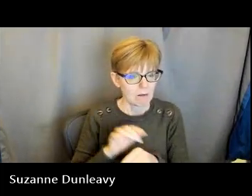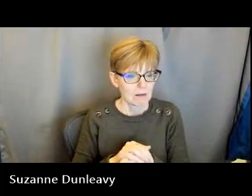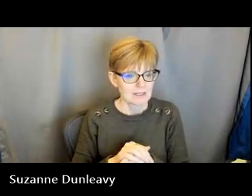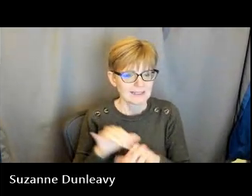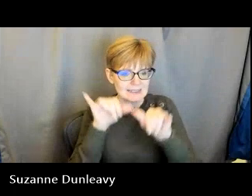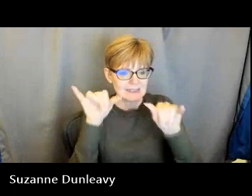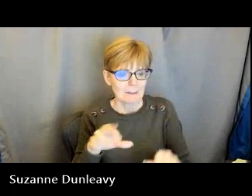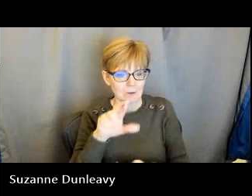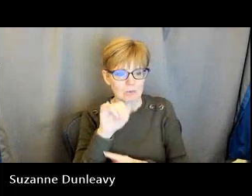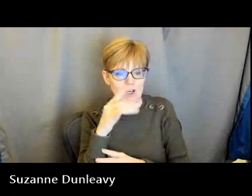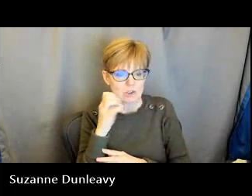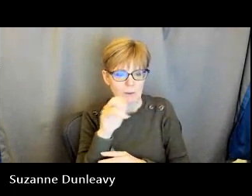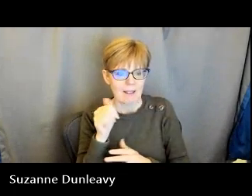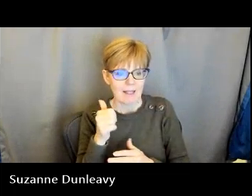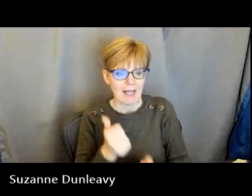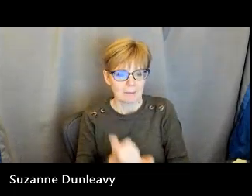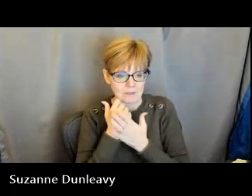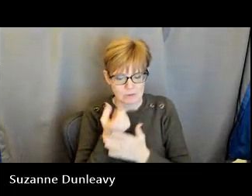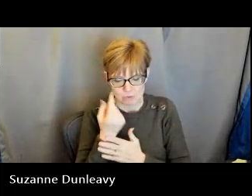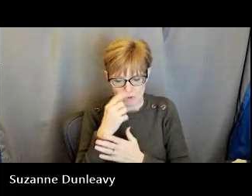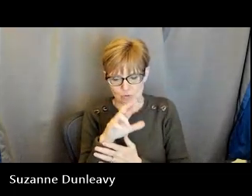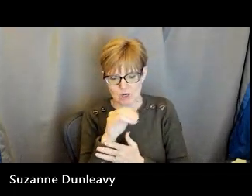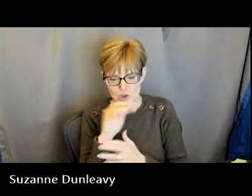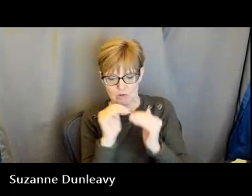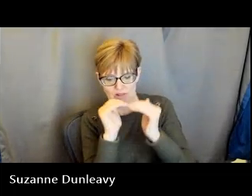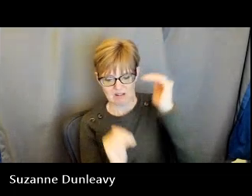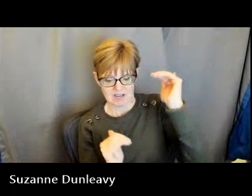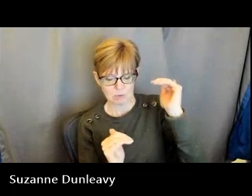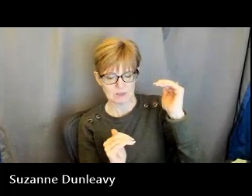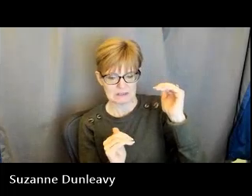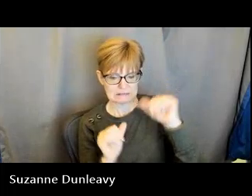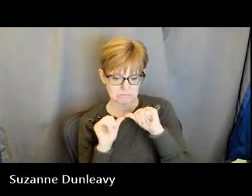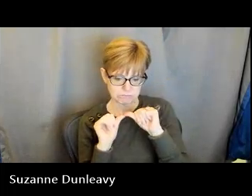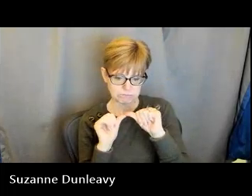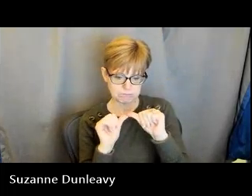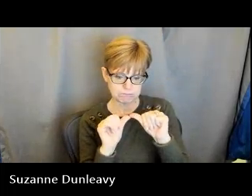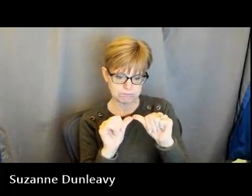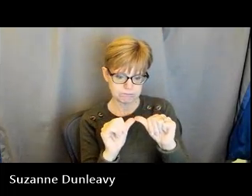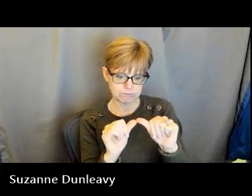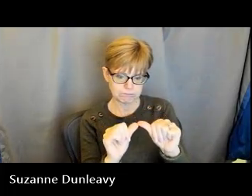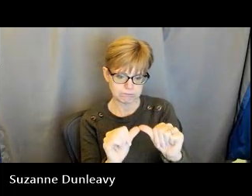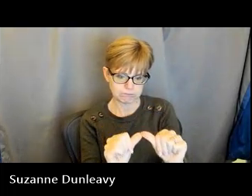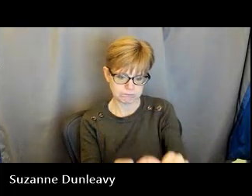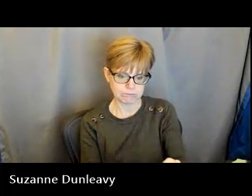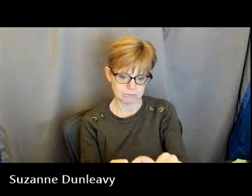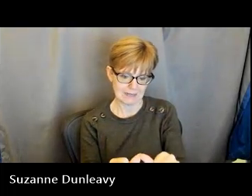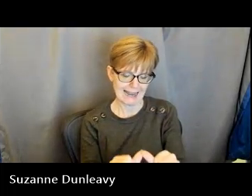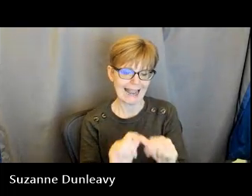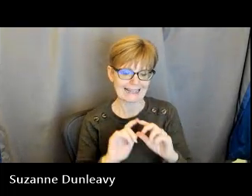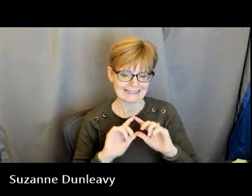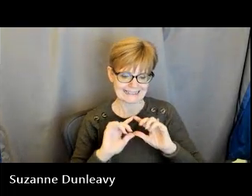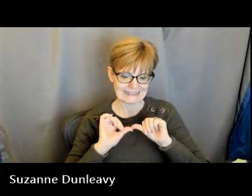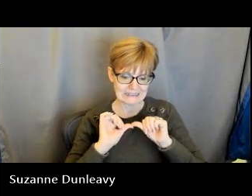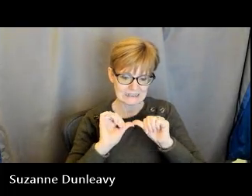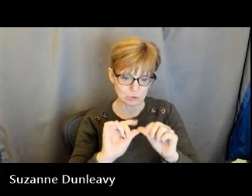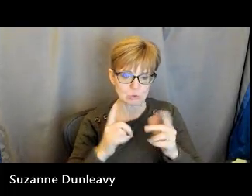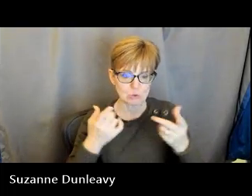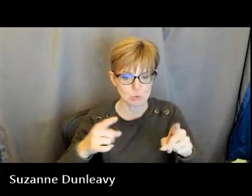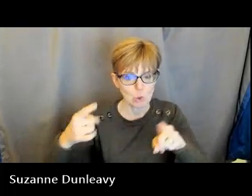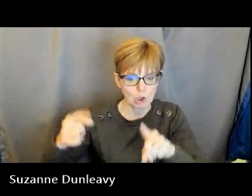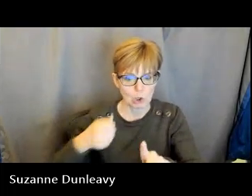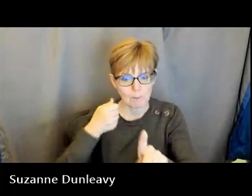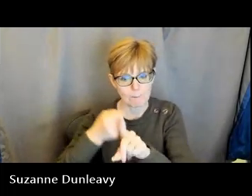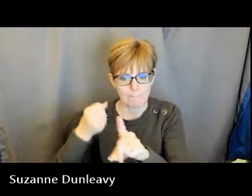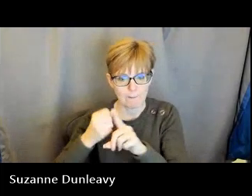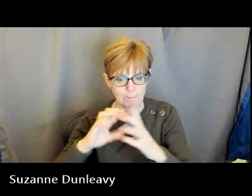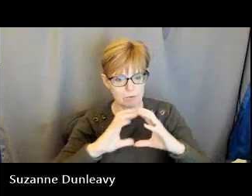so durable, self-perpetuating, and reproduced through these interlocking systems, not just isolated